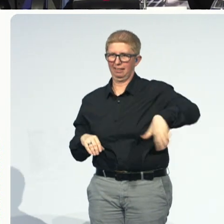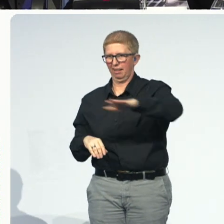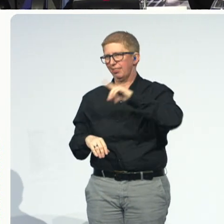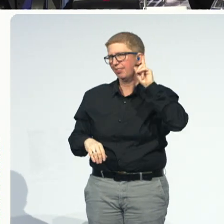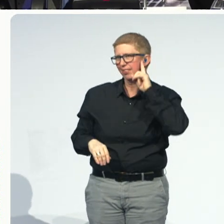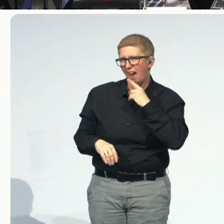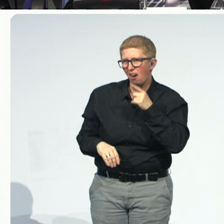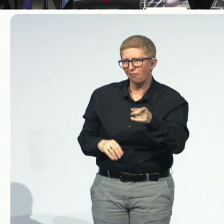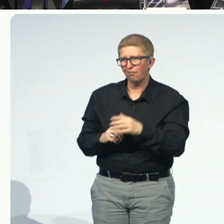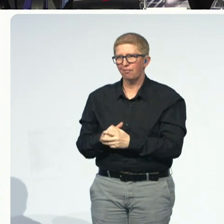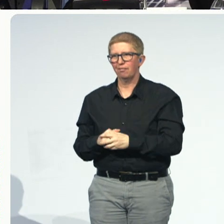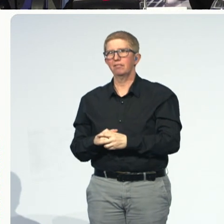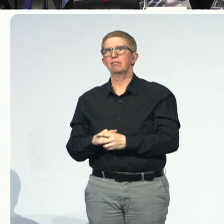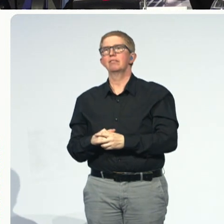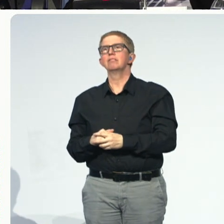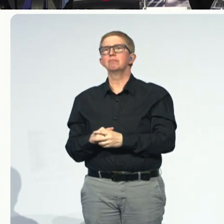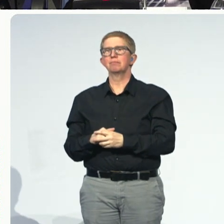different degrees of language delay.